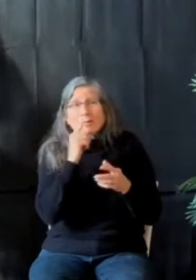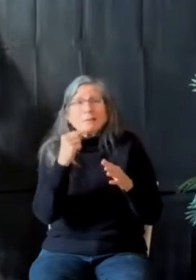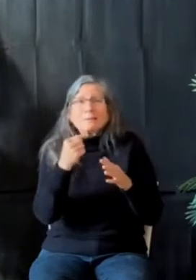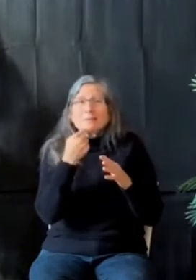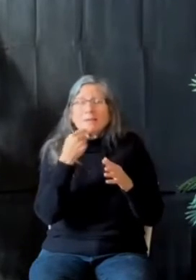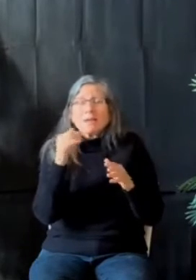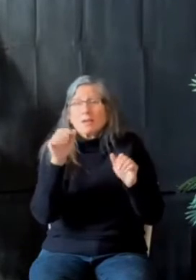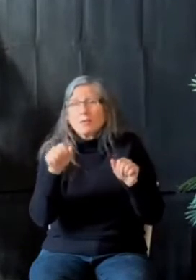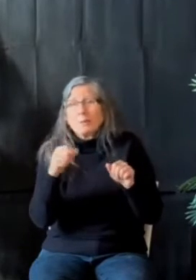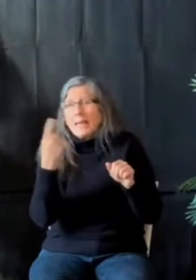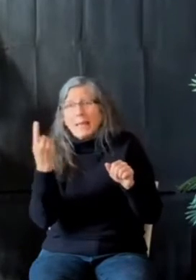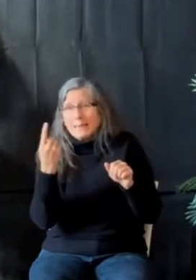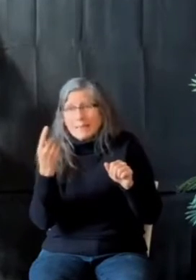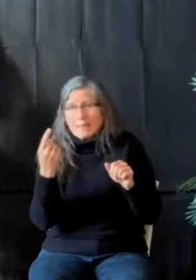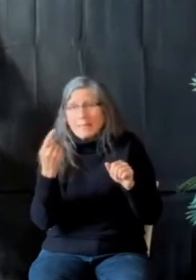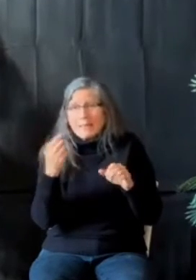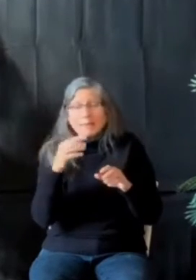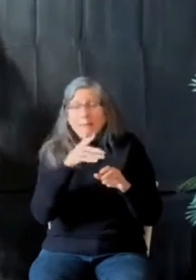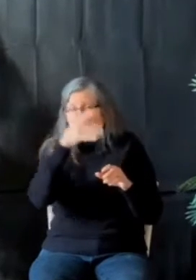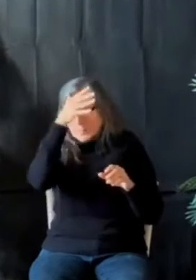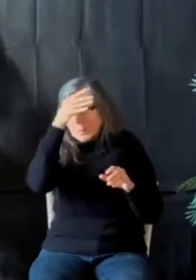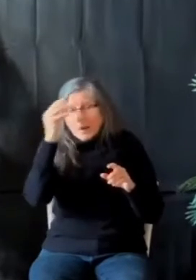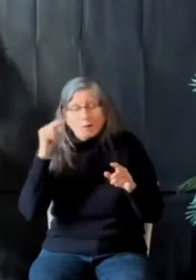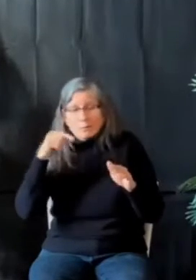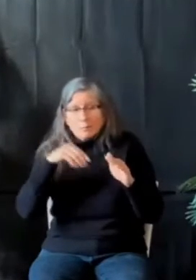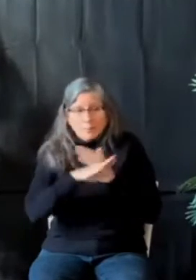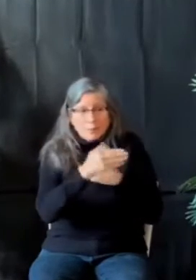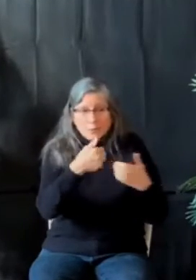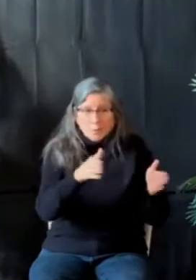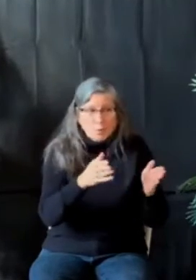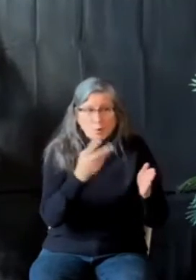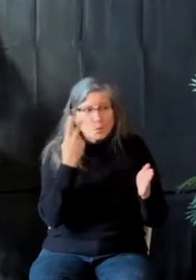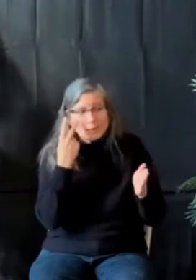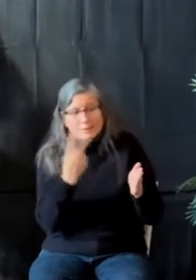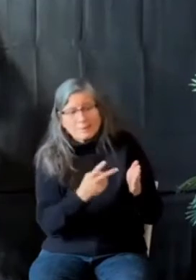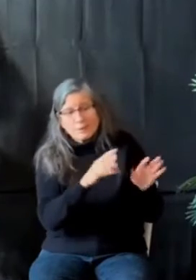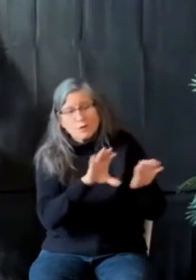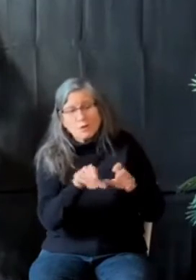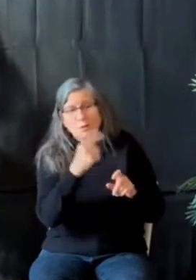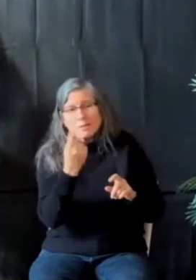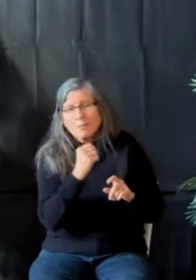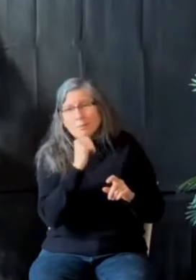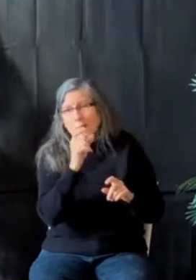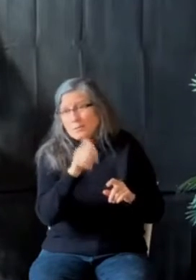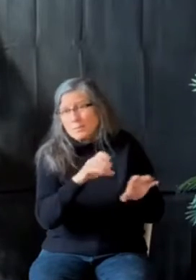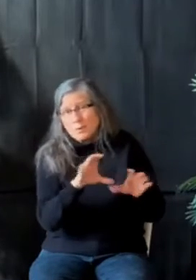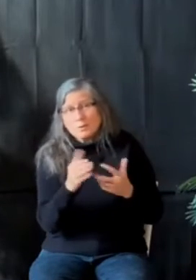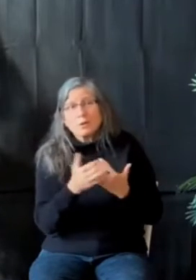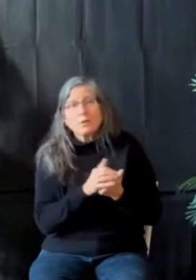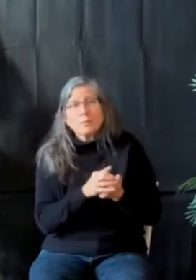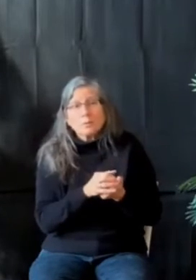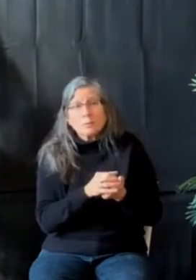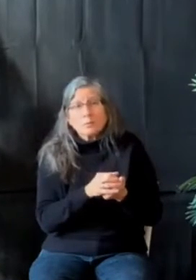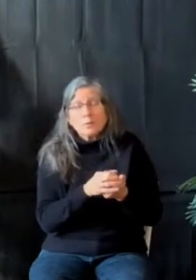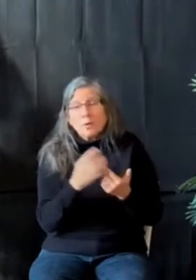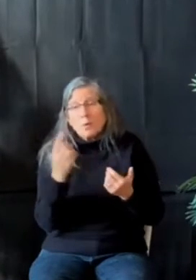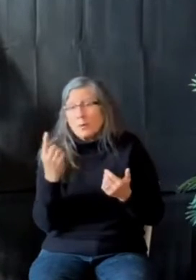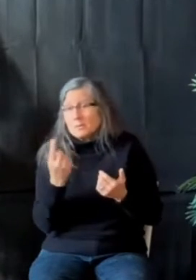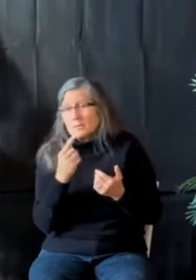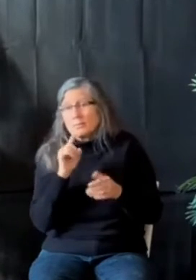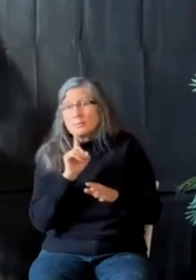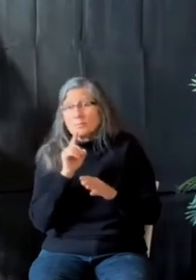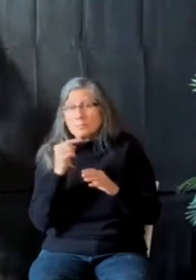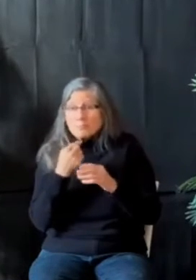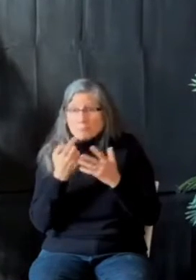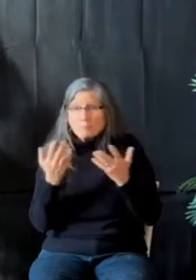should have been doing, or you're blatantly disobedient, or to the horror of this example that's found in the scripture.